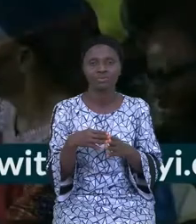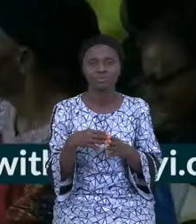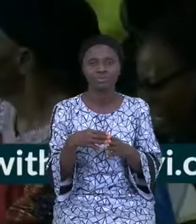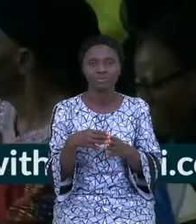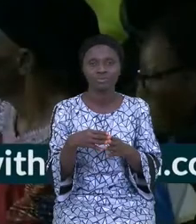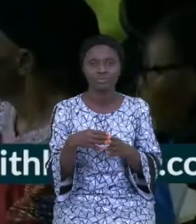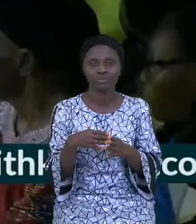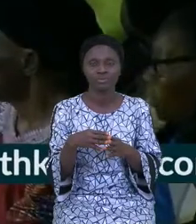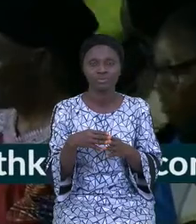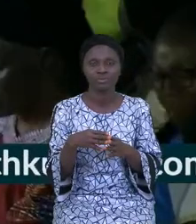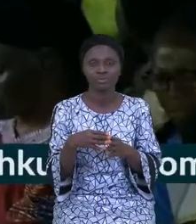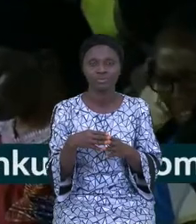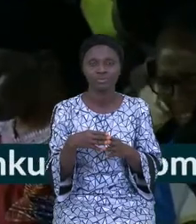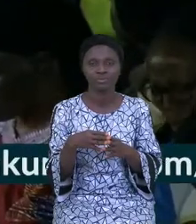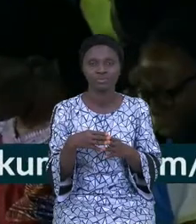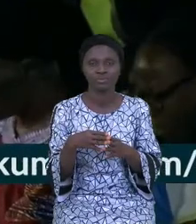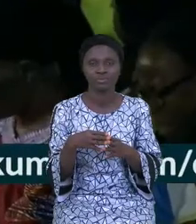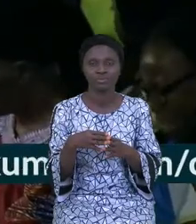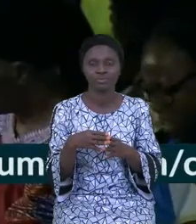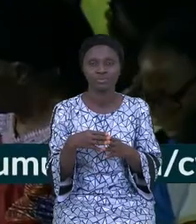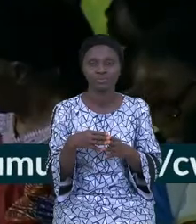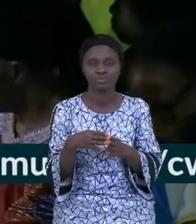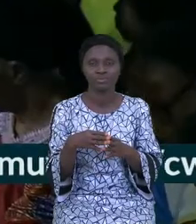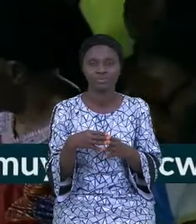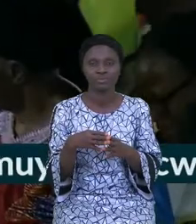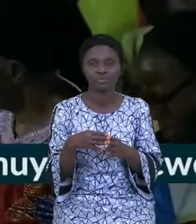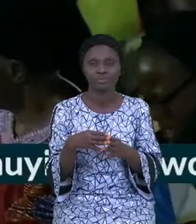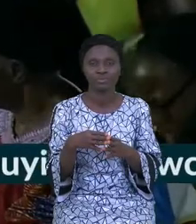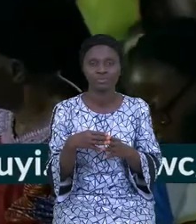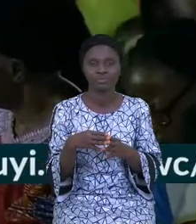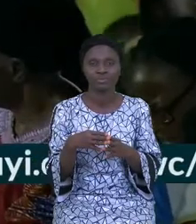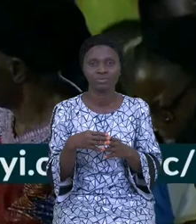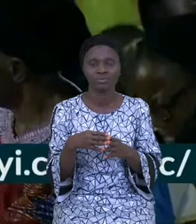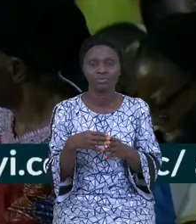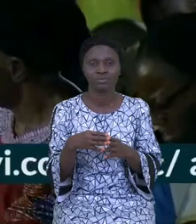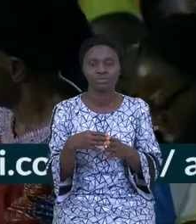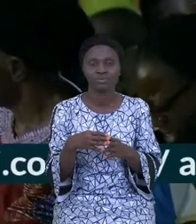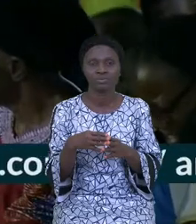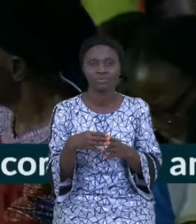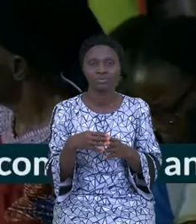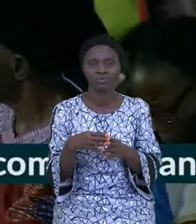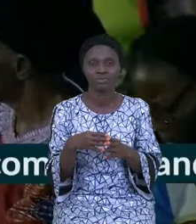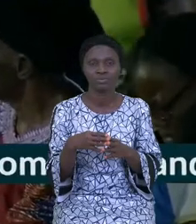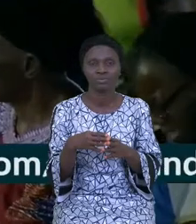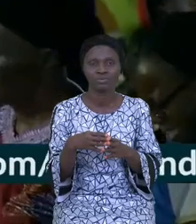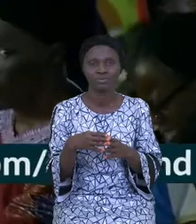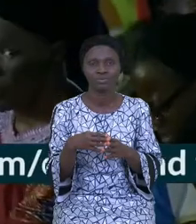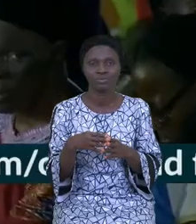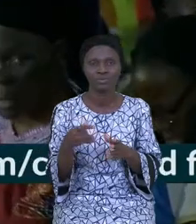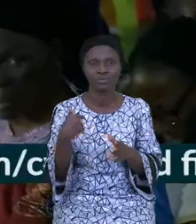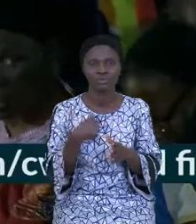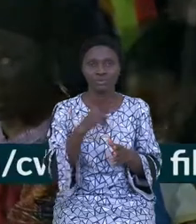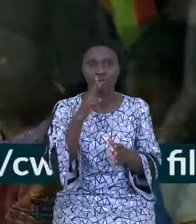field now, you have a big tent over there. We are going to congregate, and we